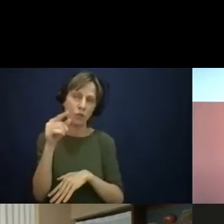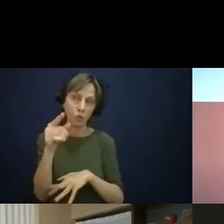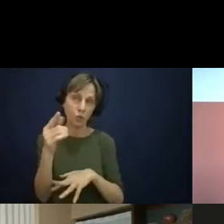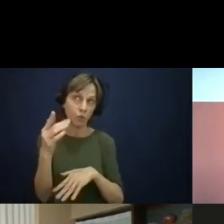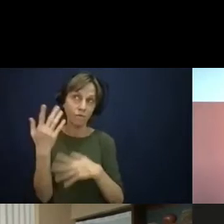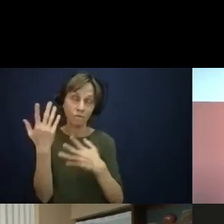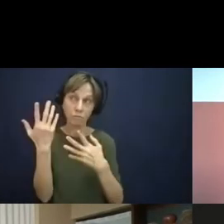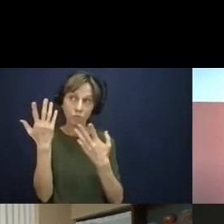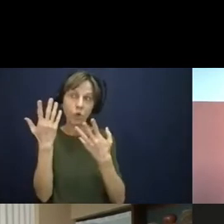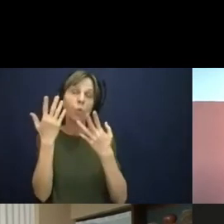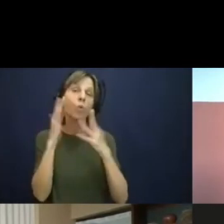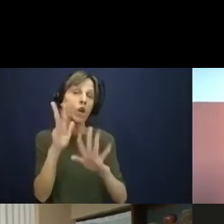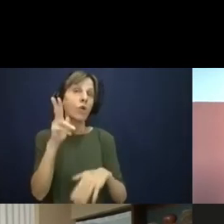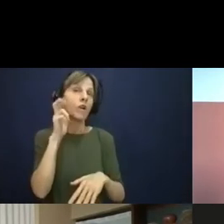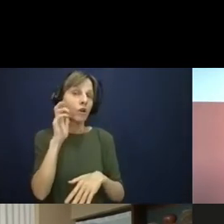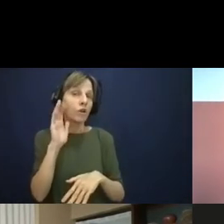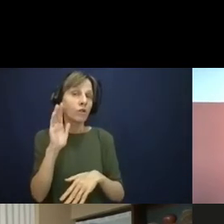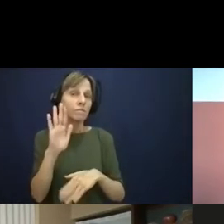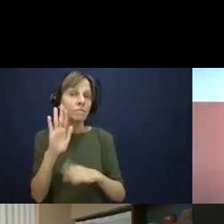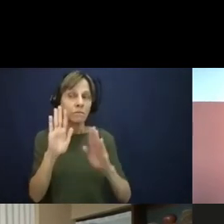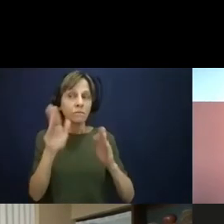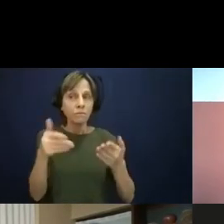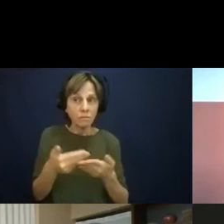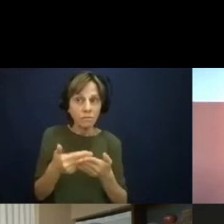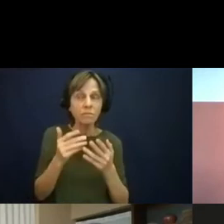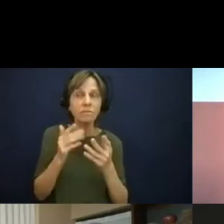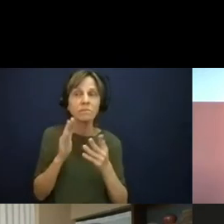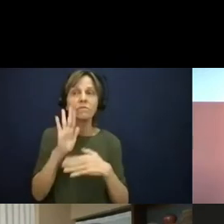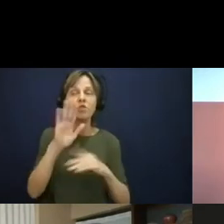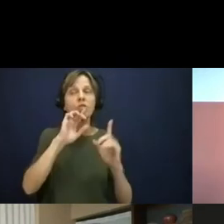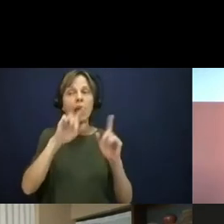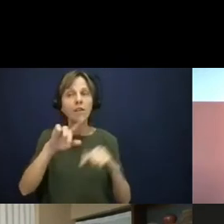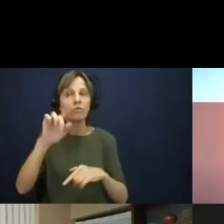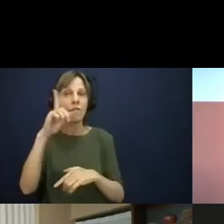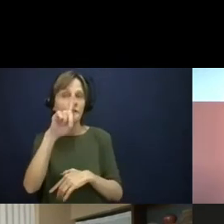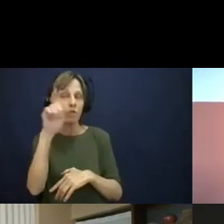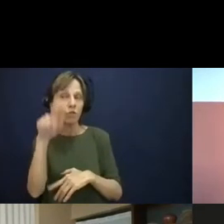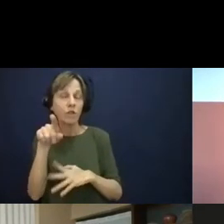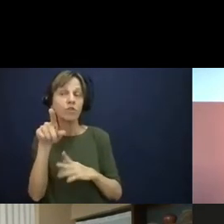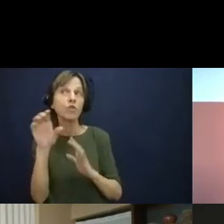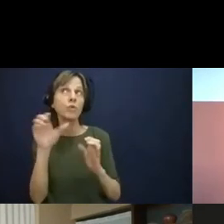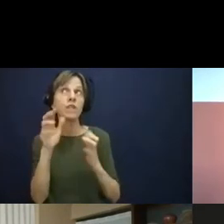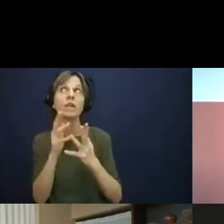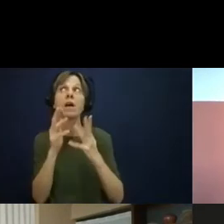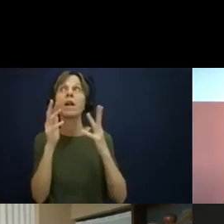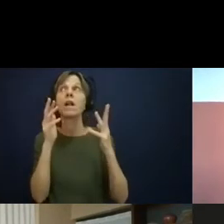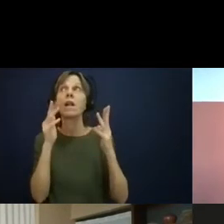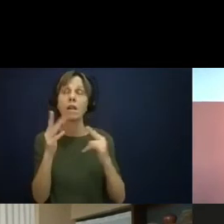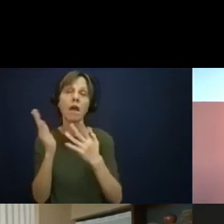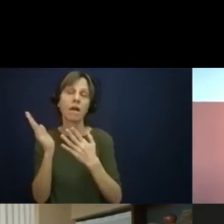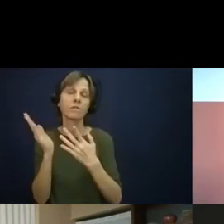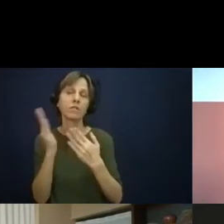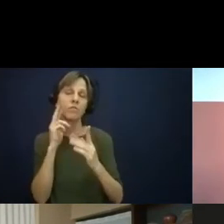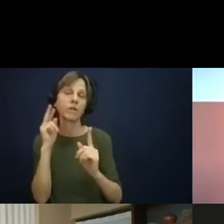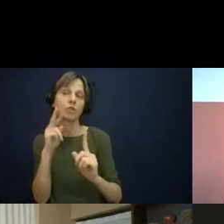we heard from your introduction and from the answer to that first question, you've done a lot to bring the perspective of people living with mental health